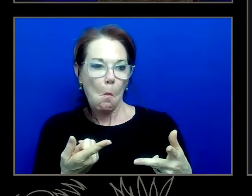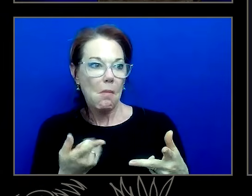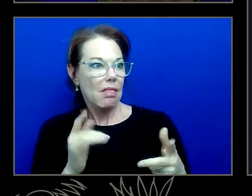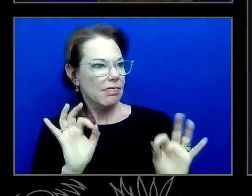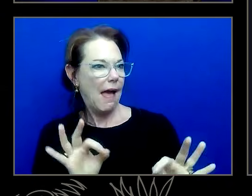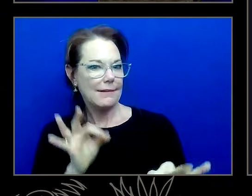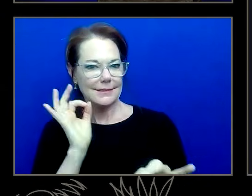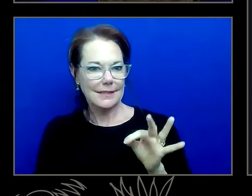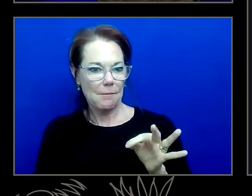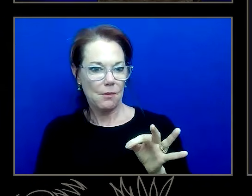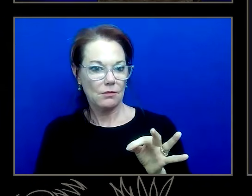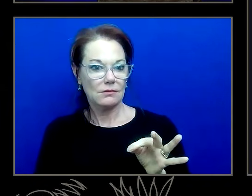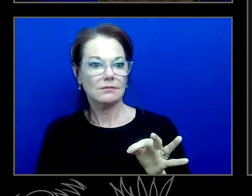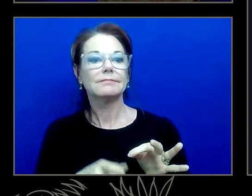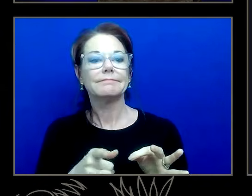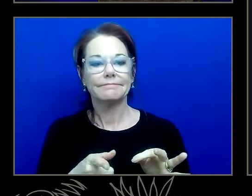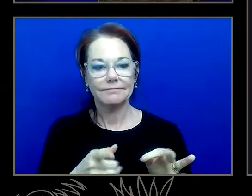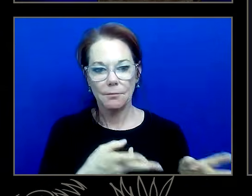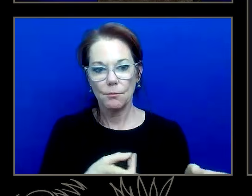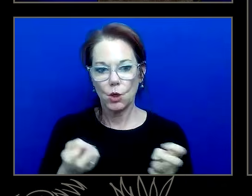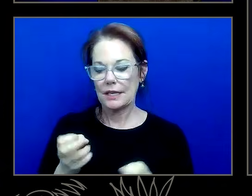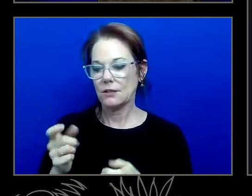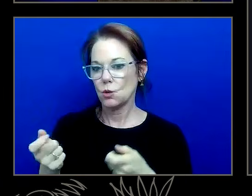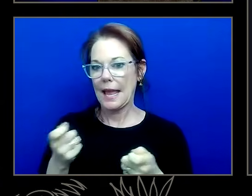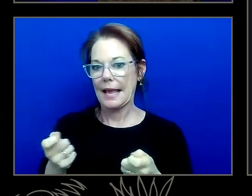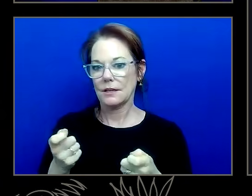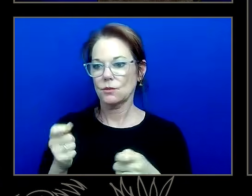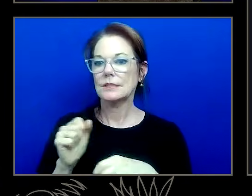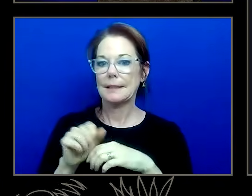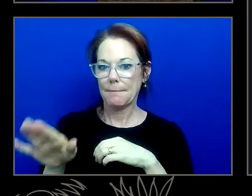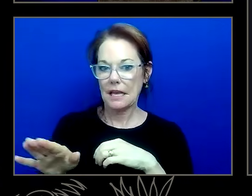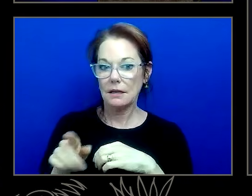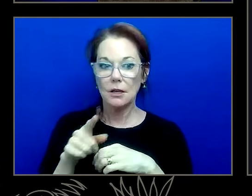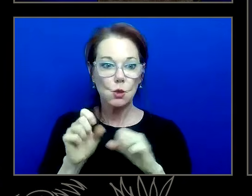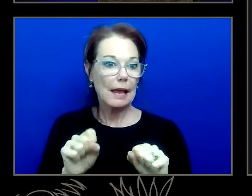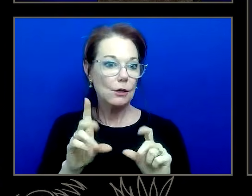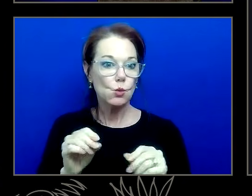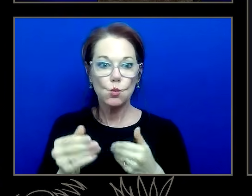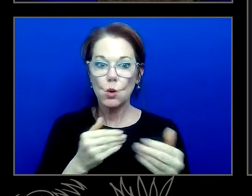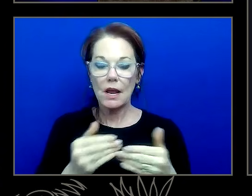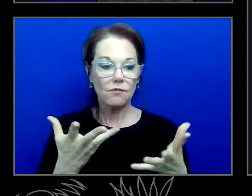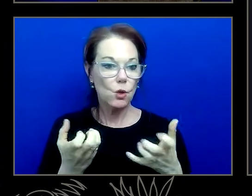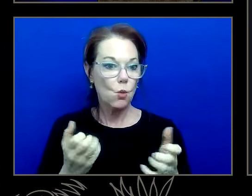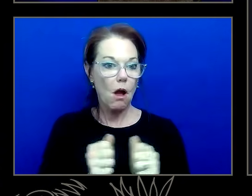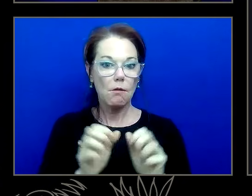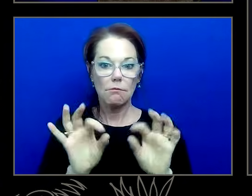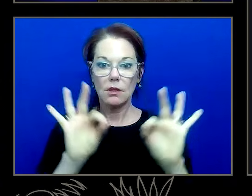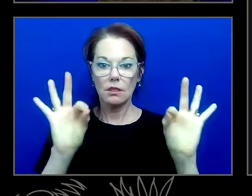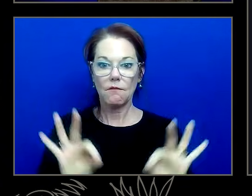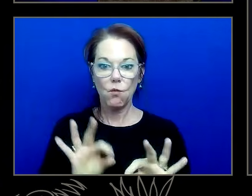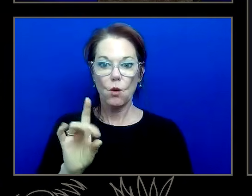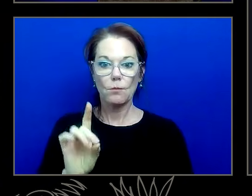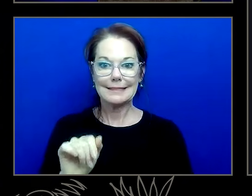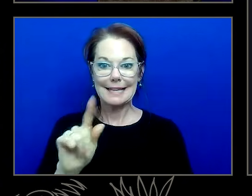this. You bring it into handle submit, and then you could do whatever you want with the form data. But